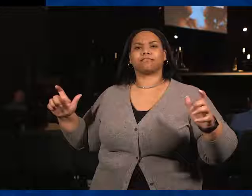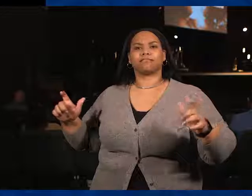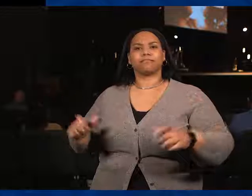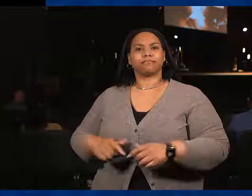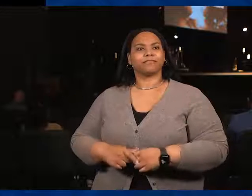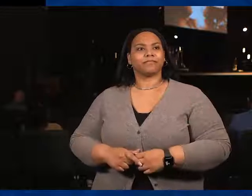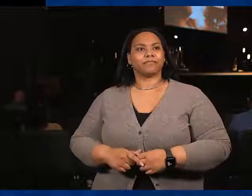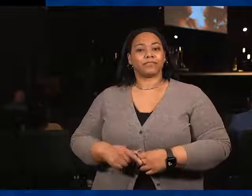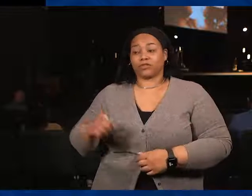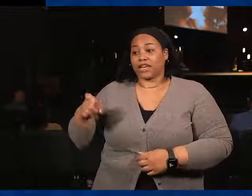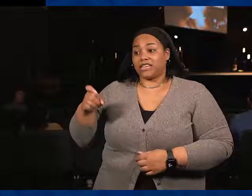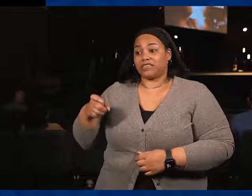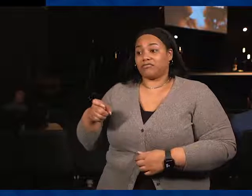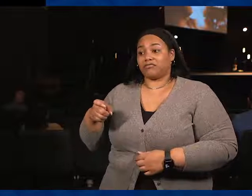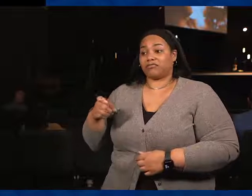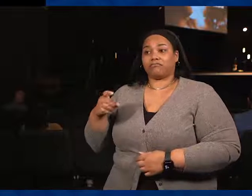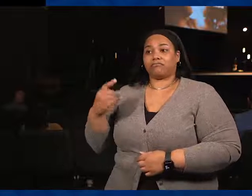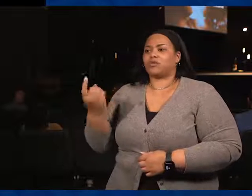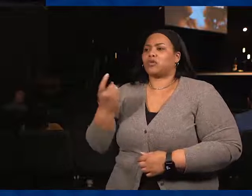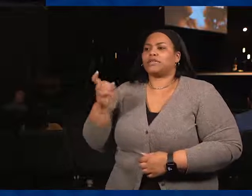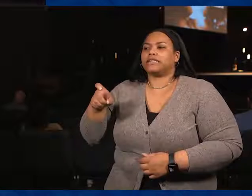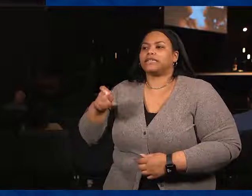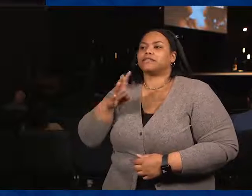do is say a word.